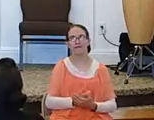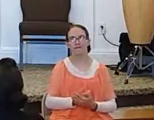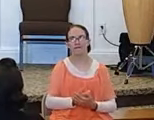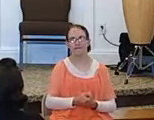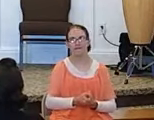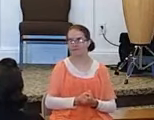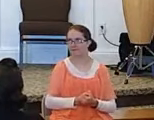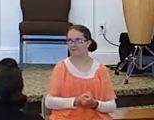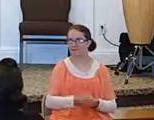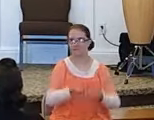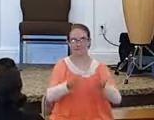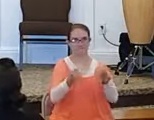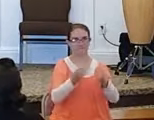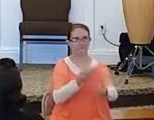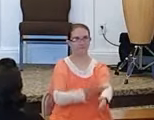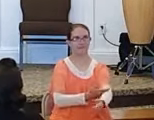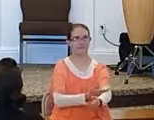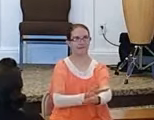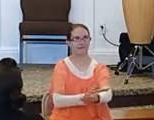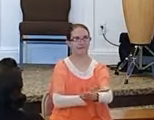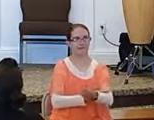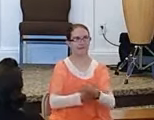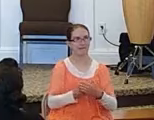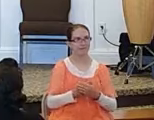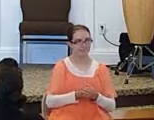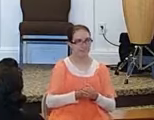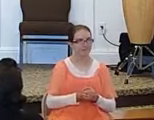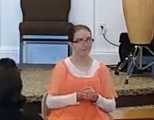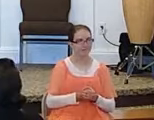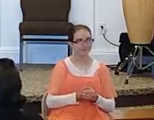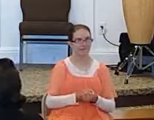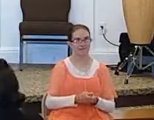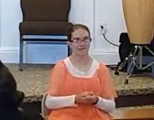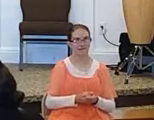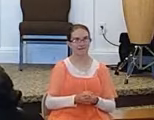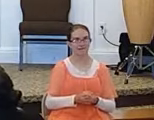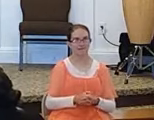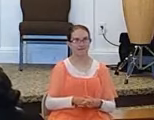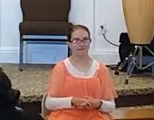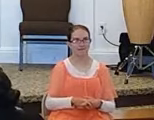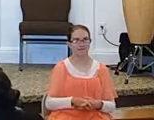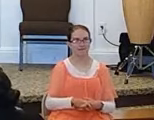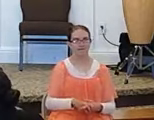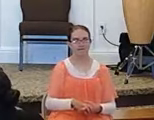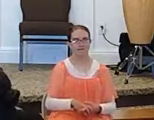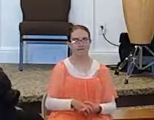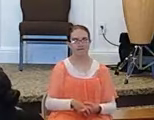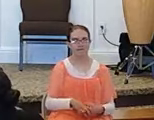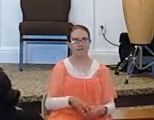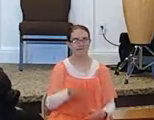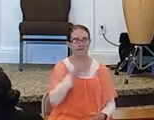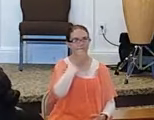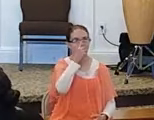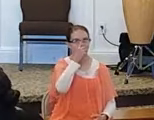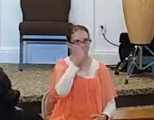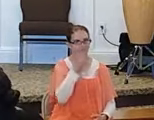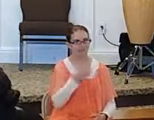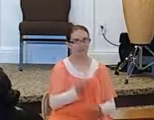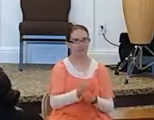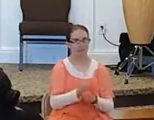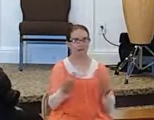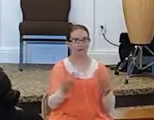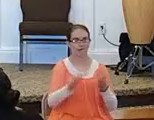know? Y'all don't know nothing about that. Yeah. Oh, yeah. But anyway, he may